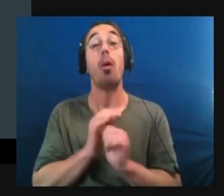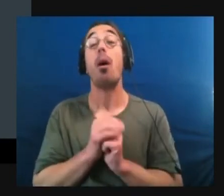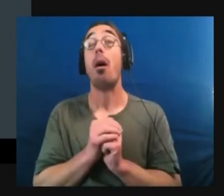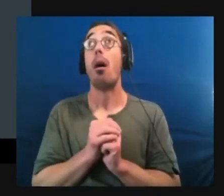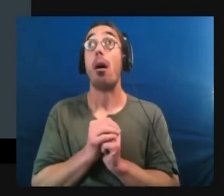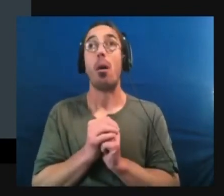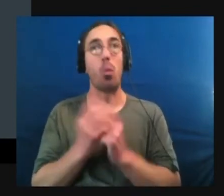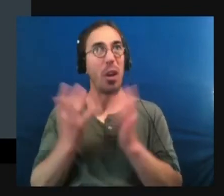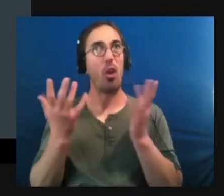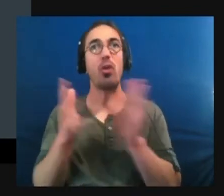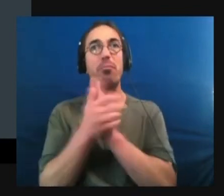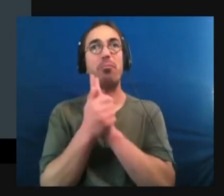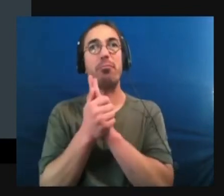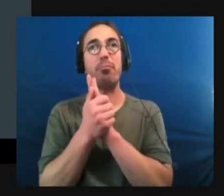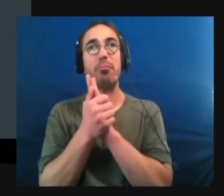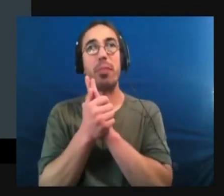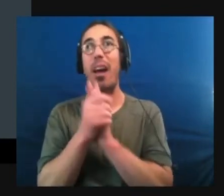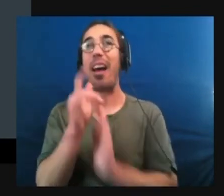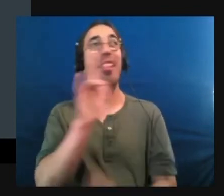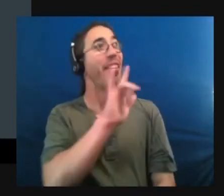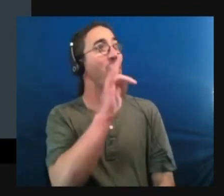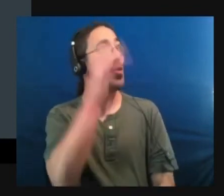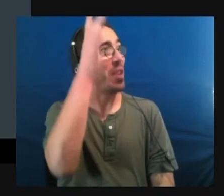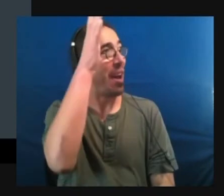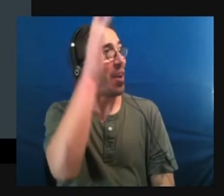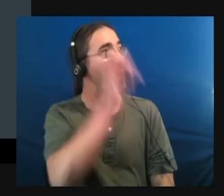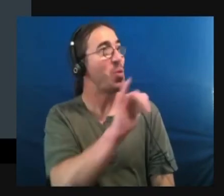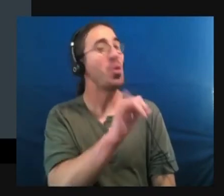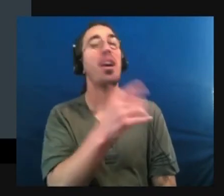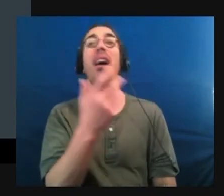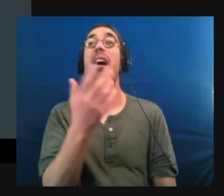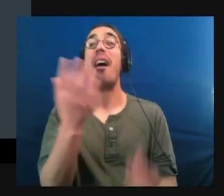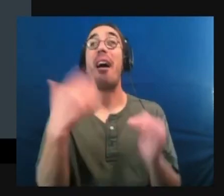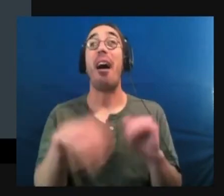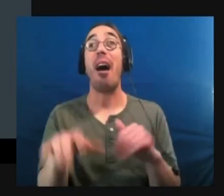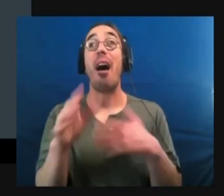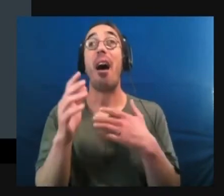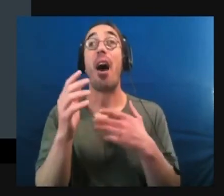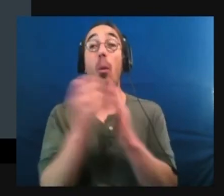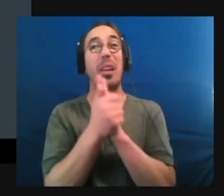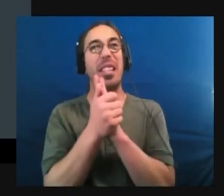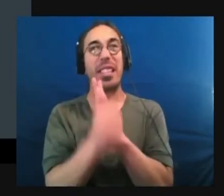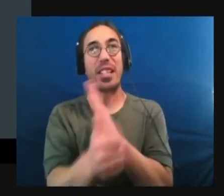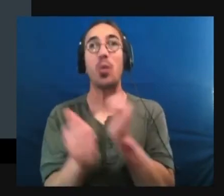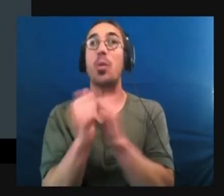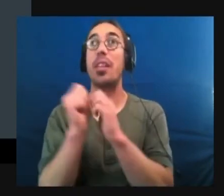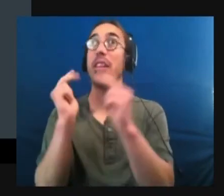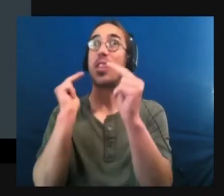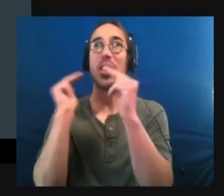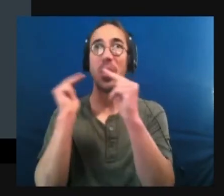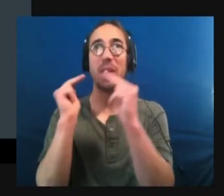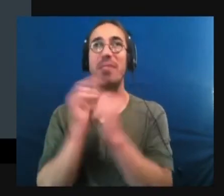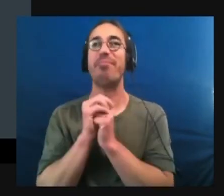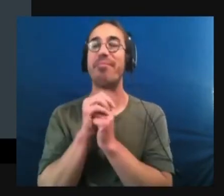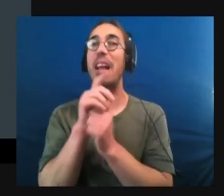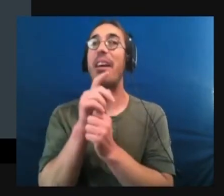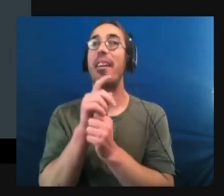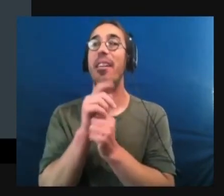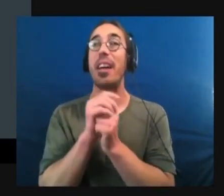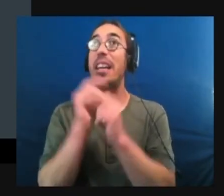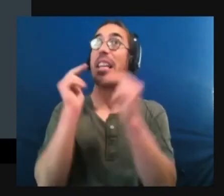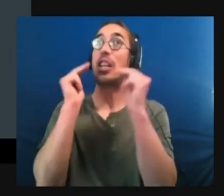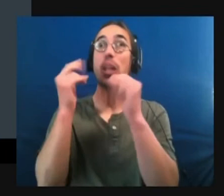skilled. I love you too, Daddy. We are skilled at negotiation, very skilled, negotiating